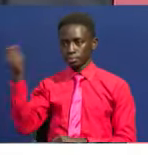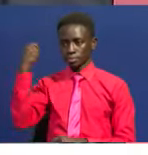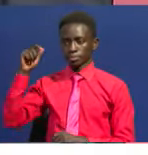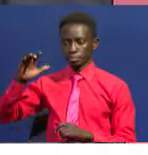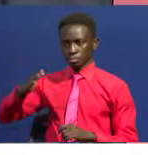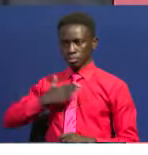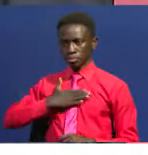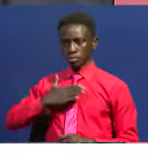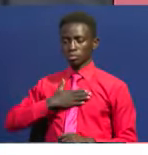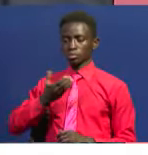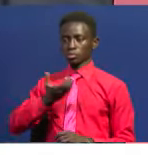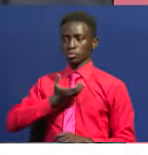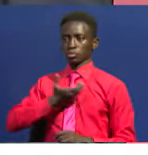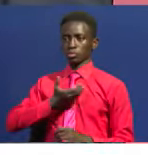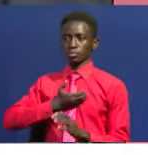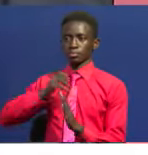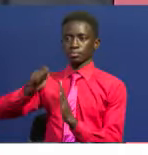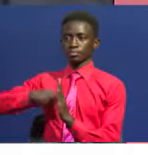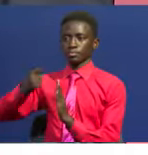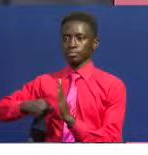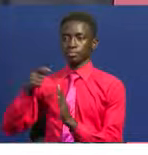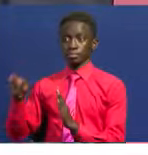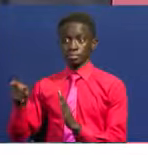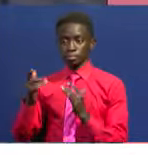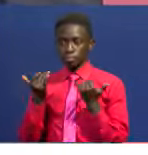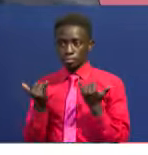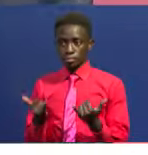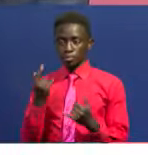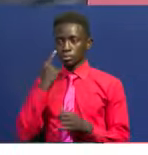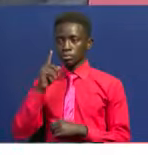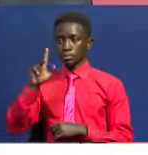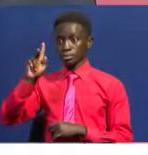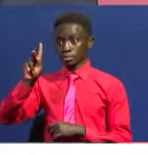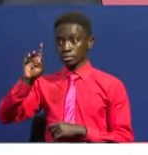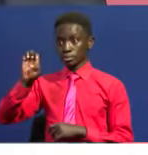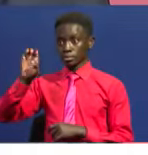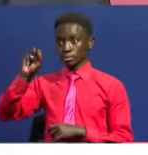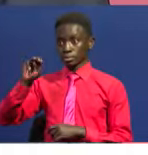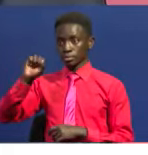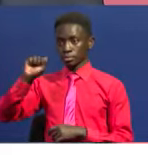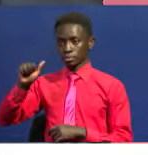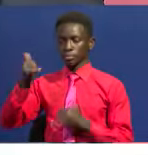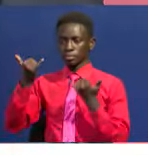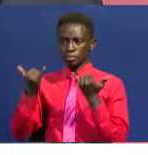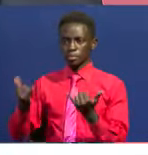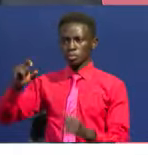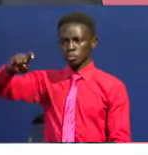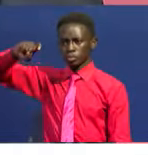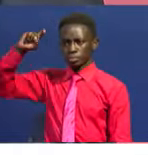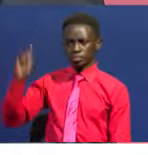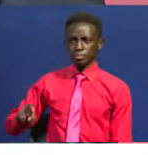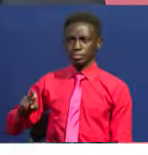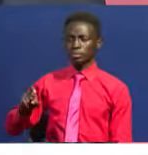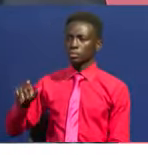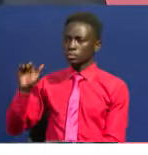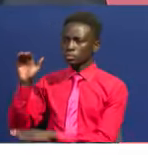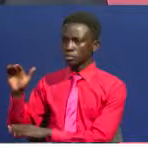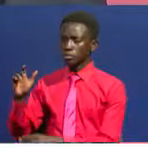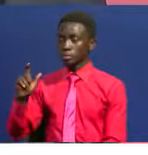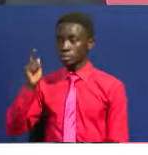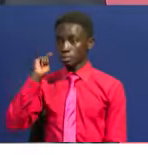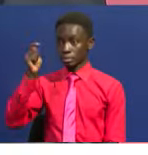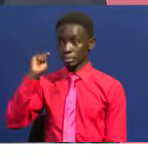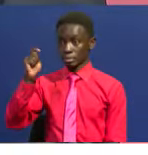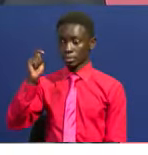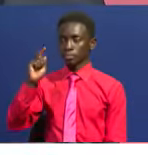it mandatory by KEMSA to ring fence tenders for